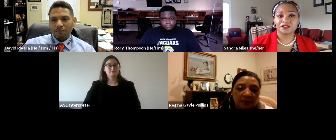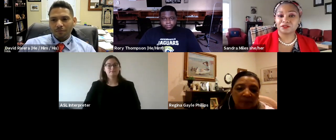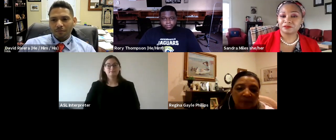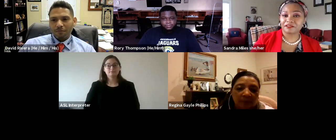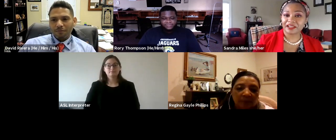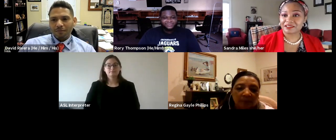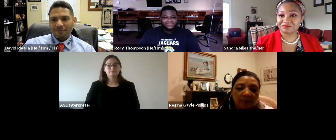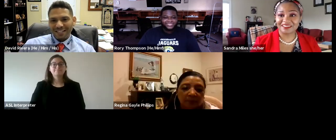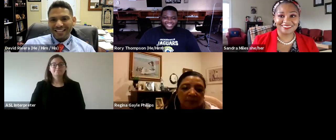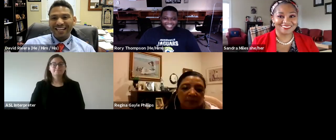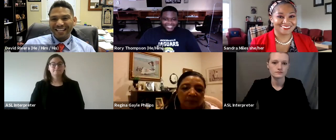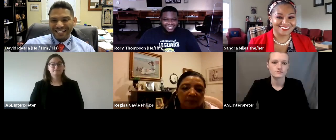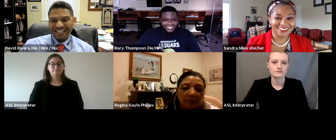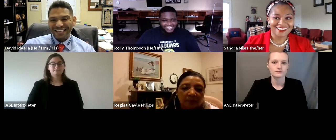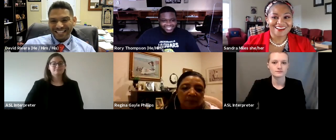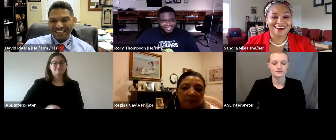Learn something new every day.